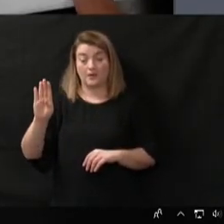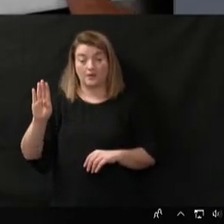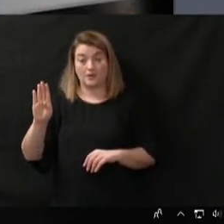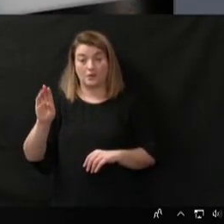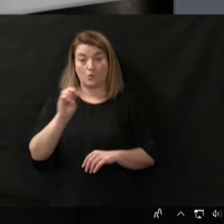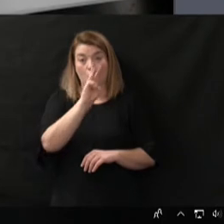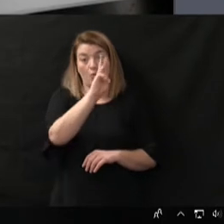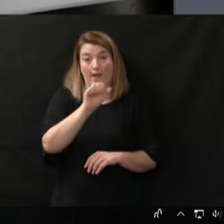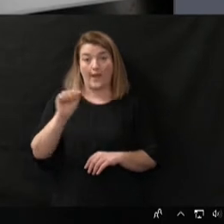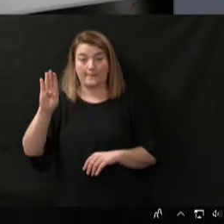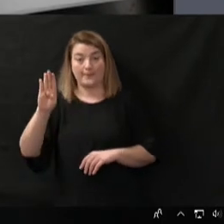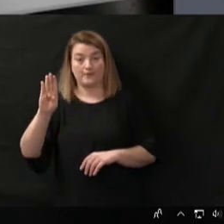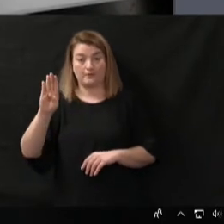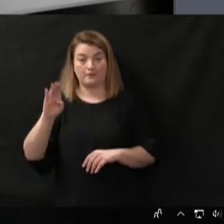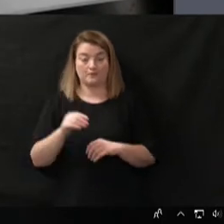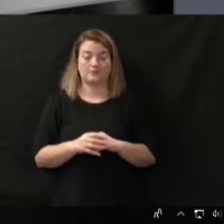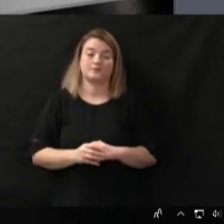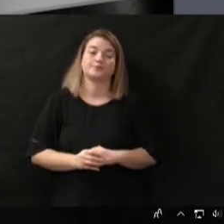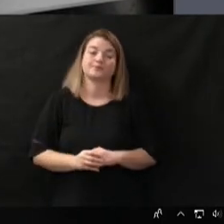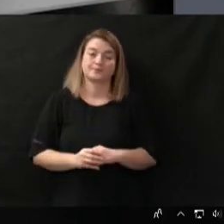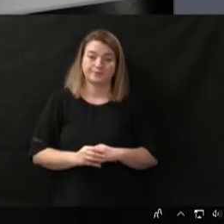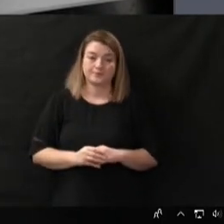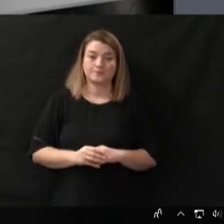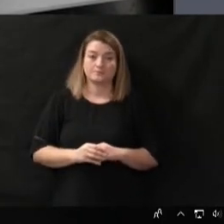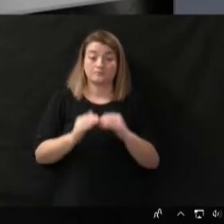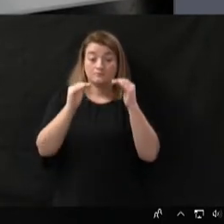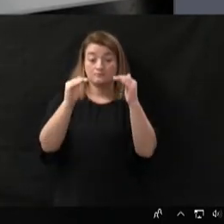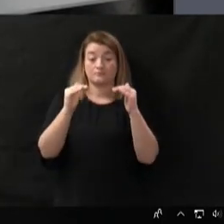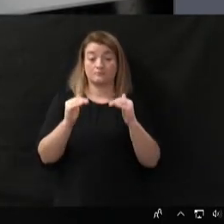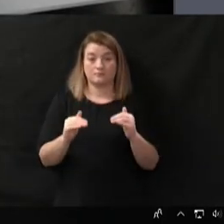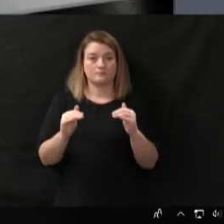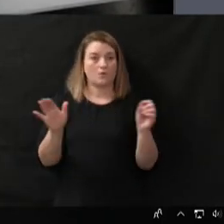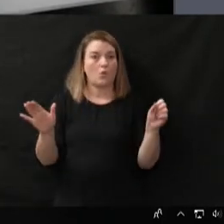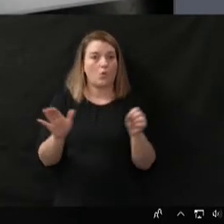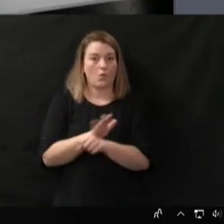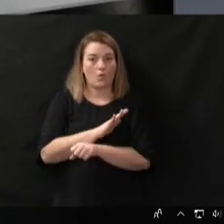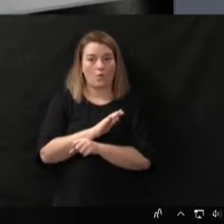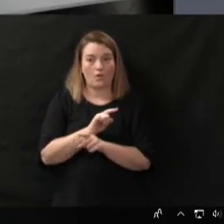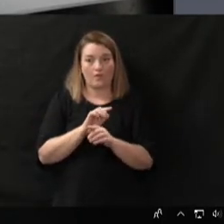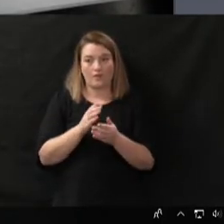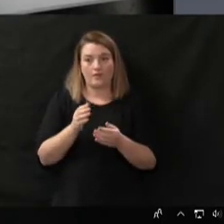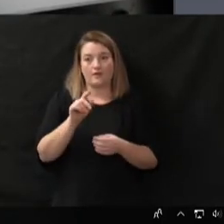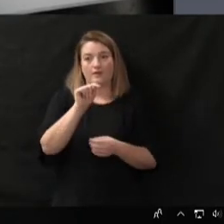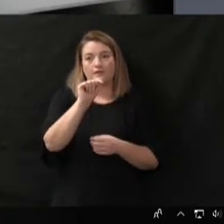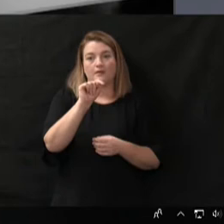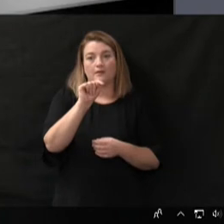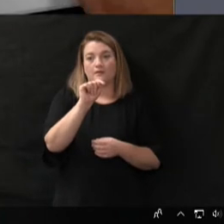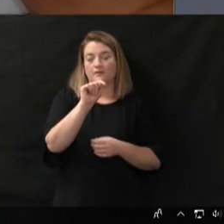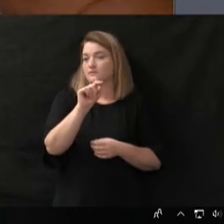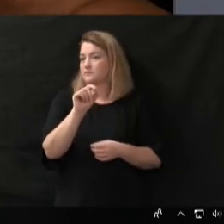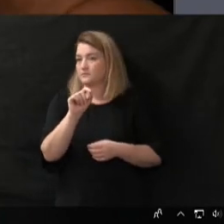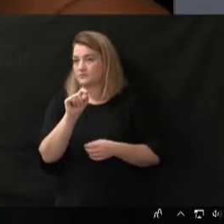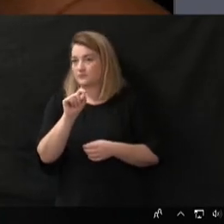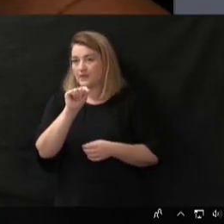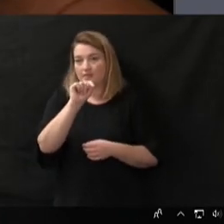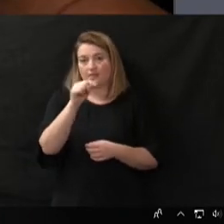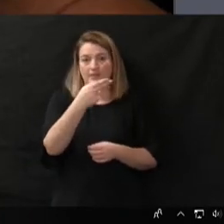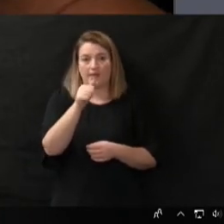Wab, wab. Okay, the next one, let's do the whole thing. Fab. What is